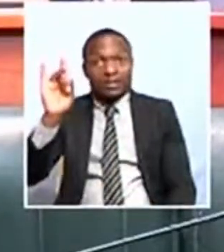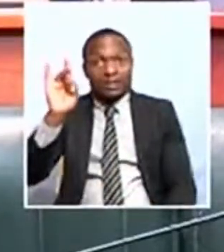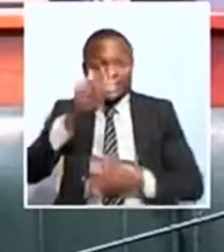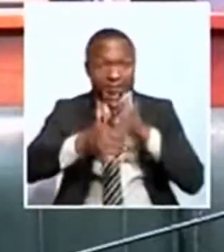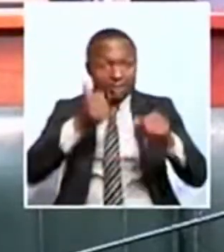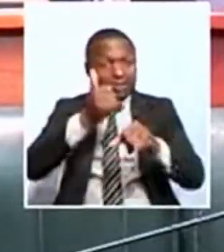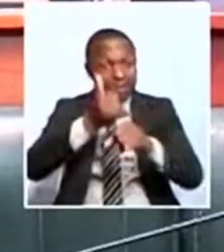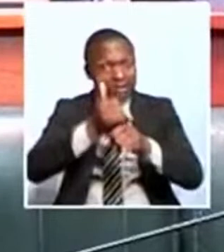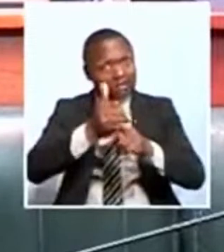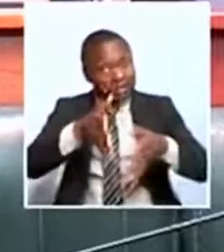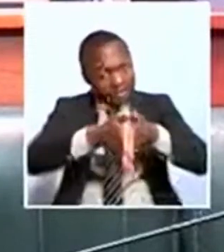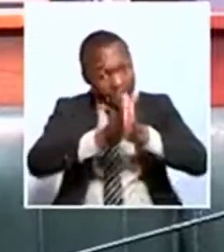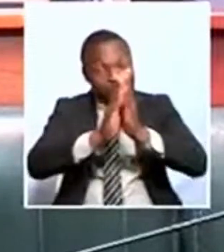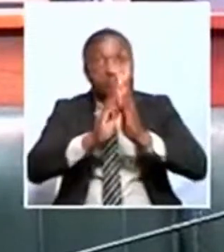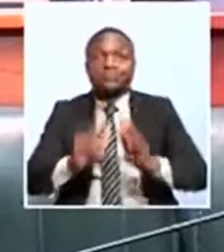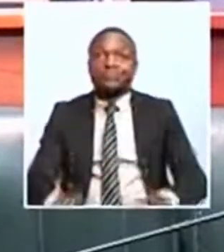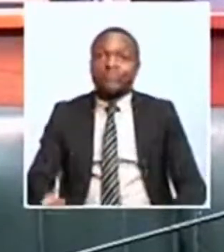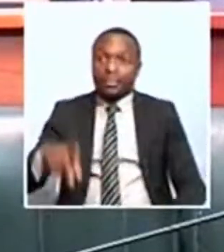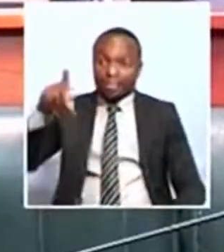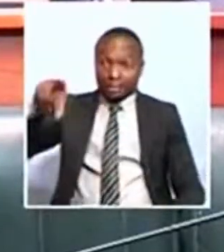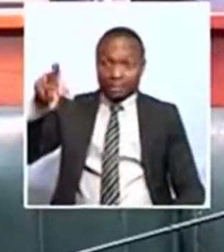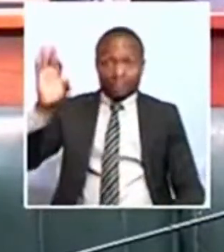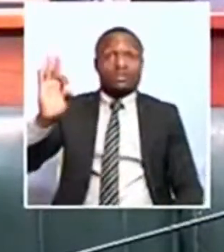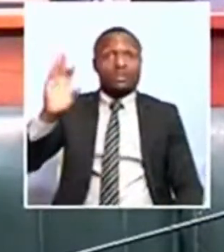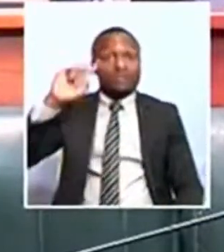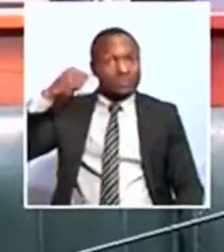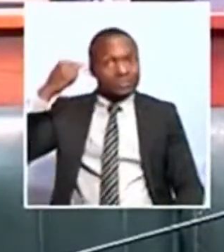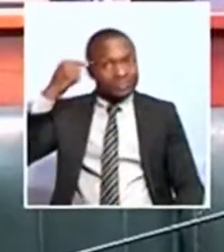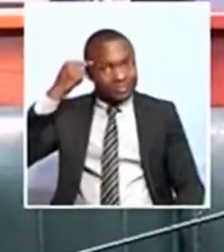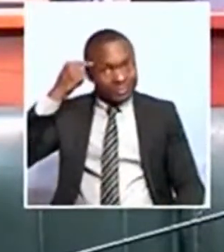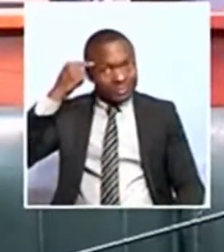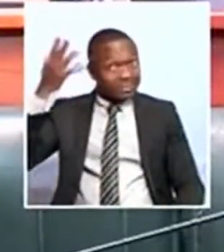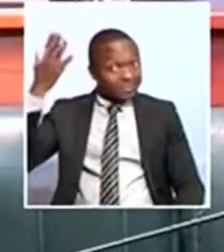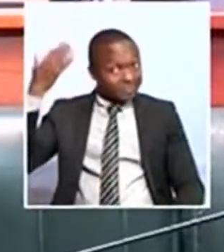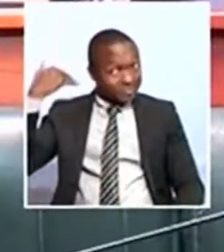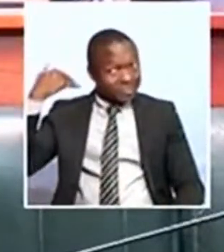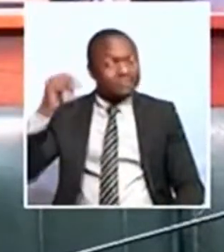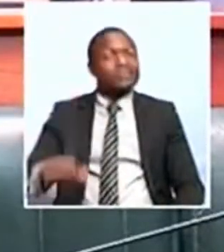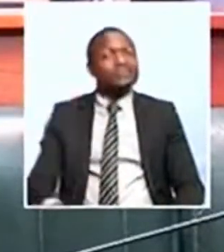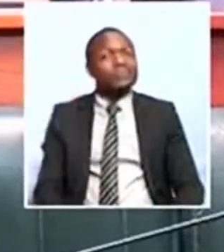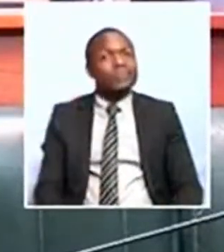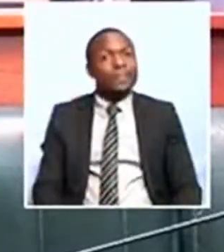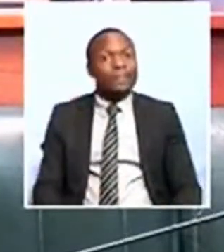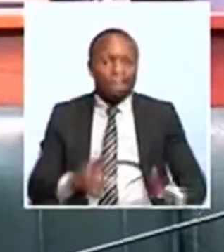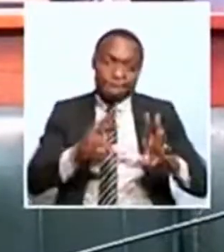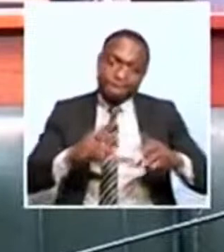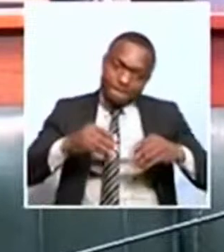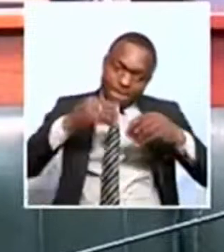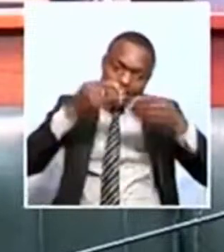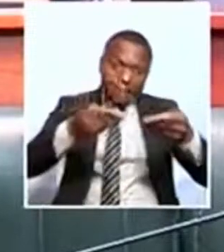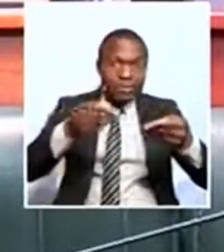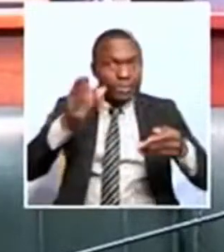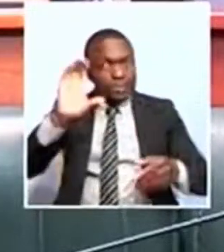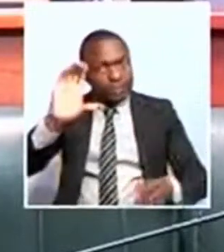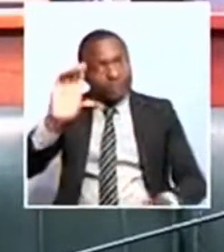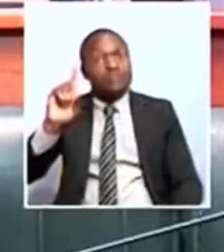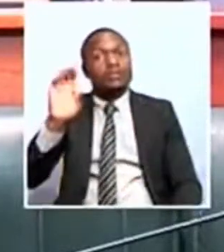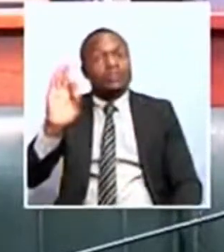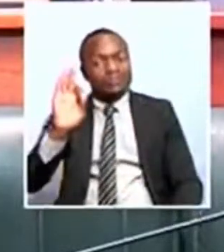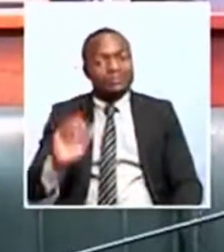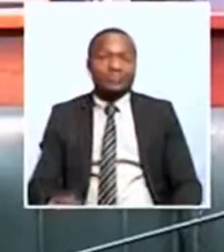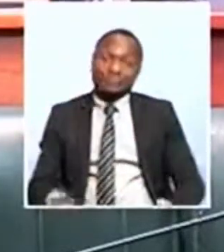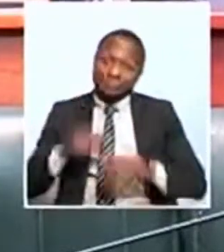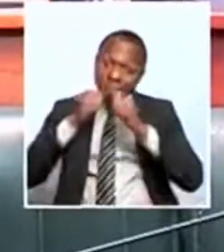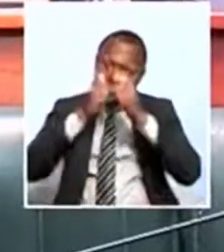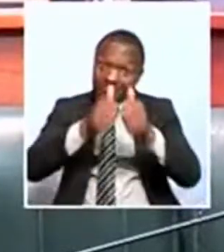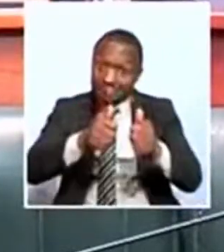asked, the PF government at the time gave CDF according